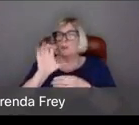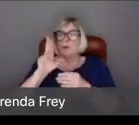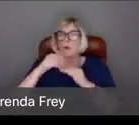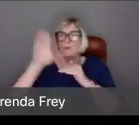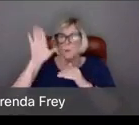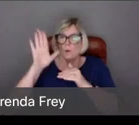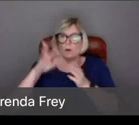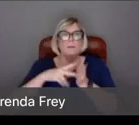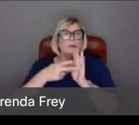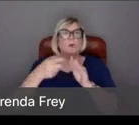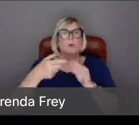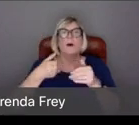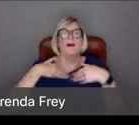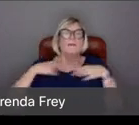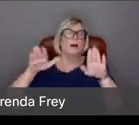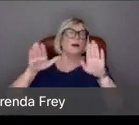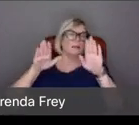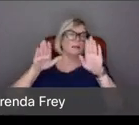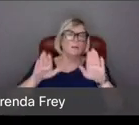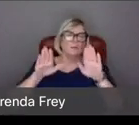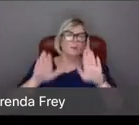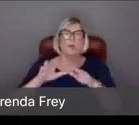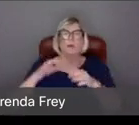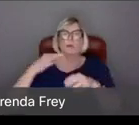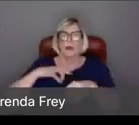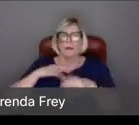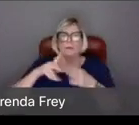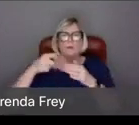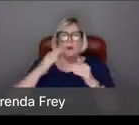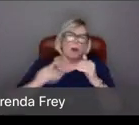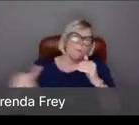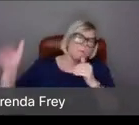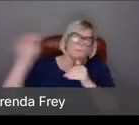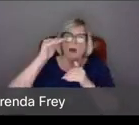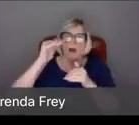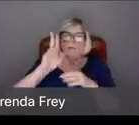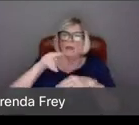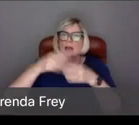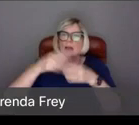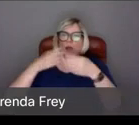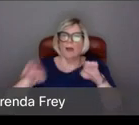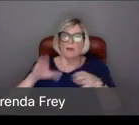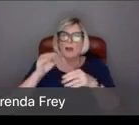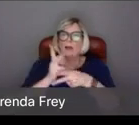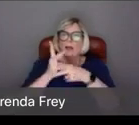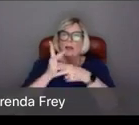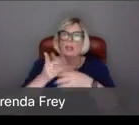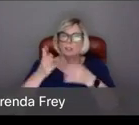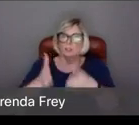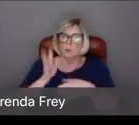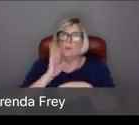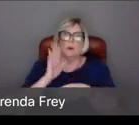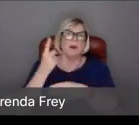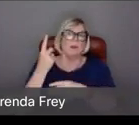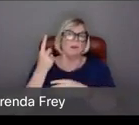that means you have exceptional credit. This means that you're way above the national average, and lenders, they're going to think